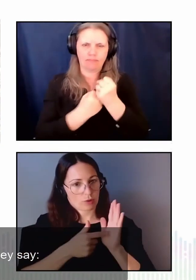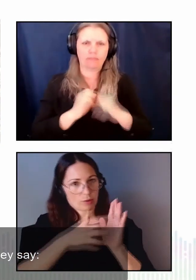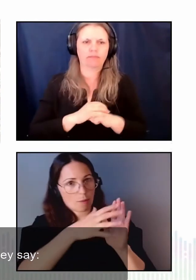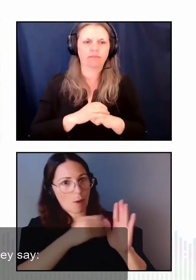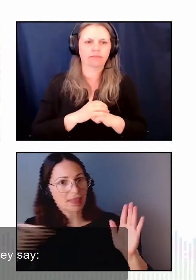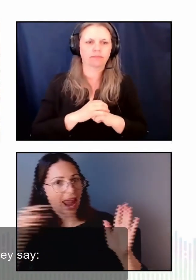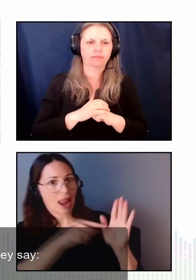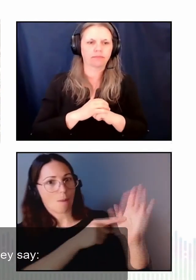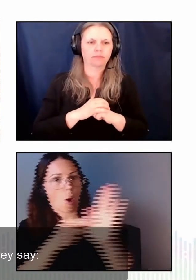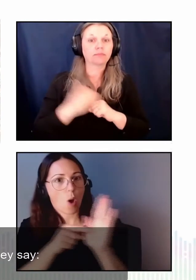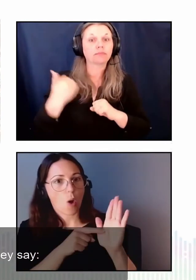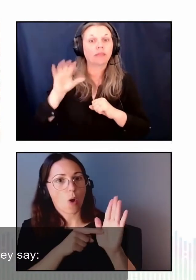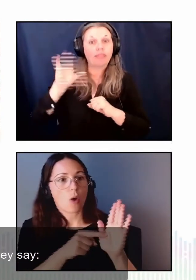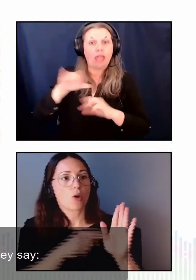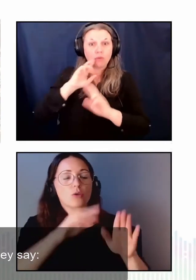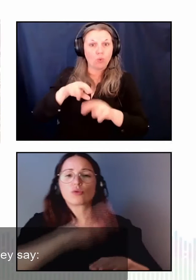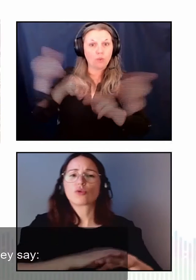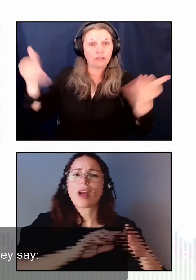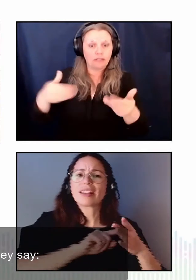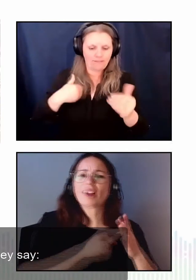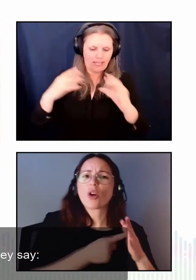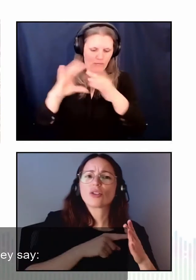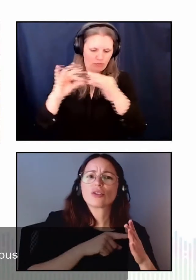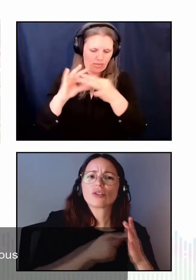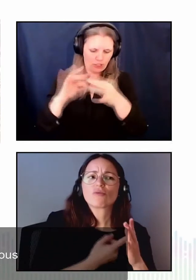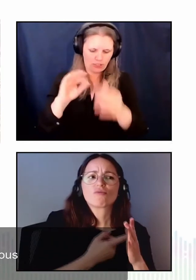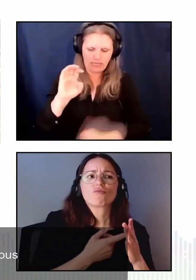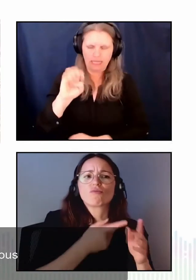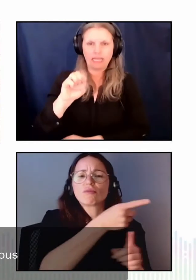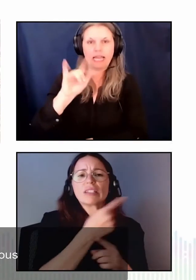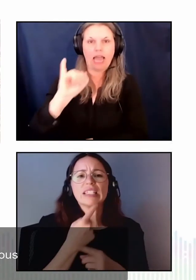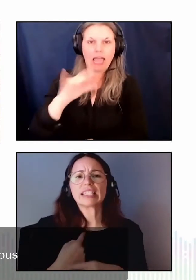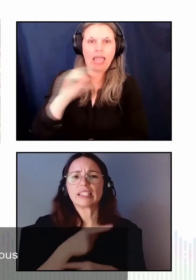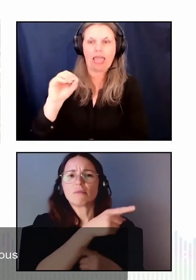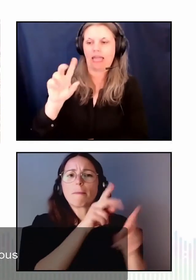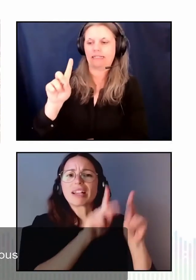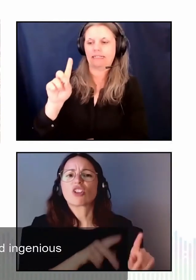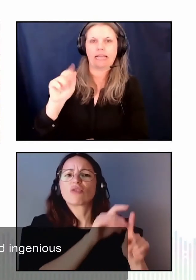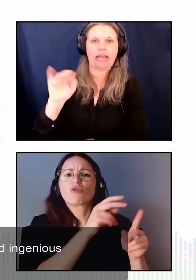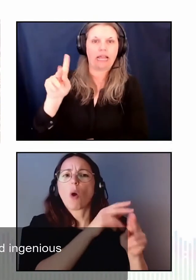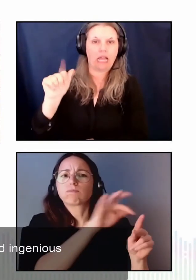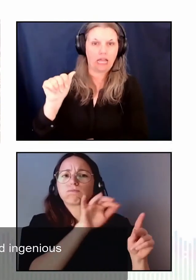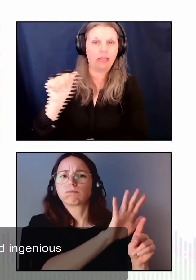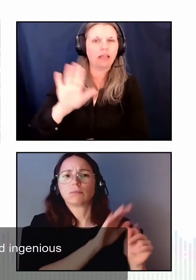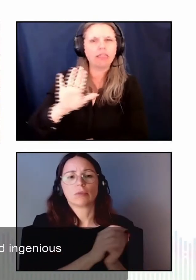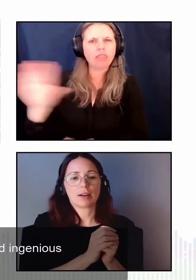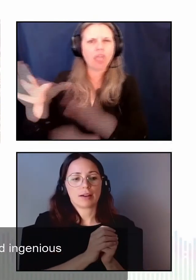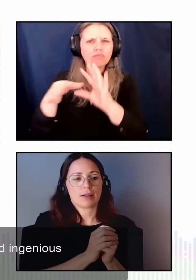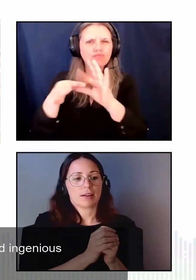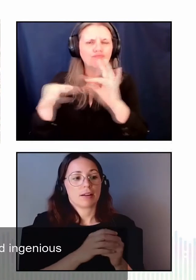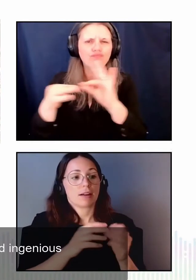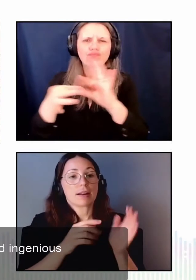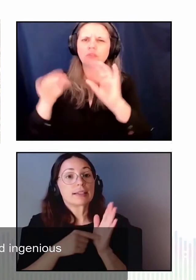Eli Enns and Danica Littlechild, they say, since time immemorial, Indigenous peoples in Canada have